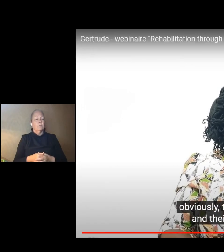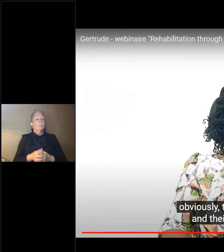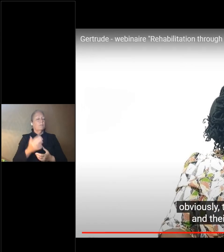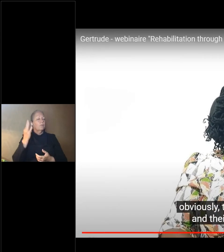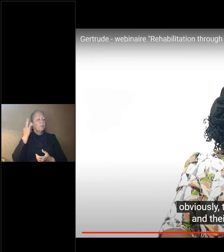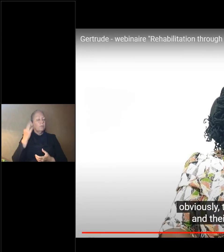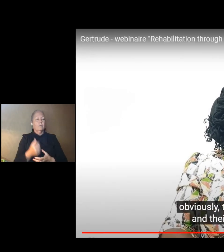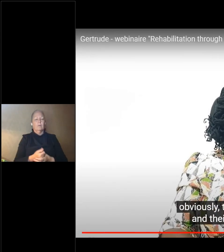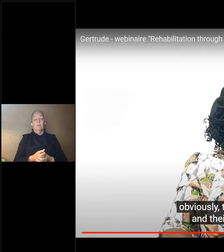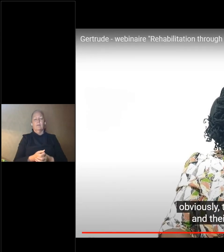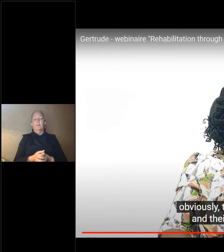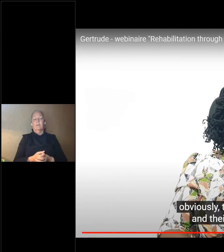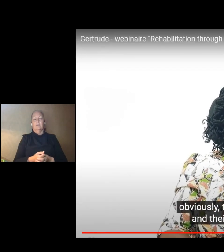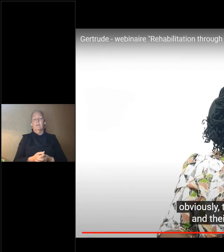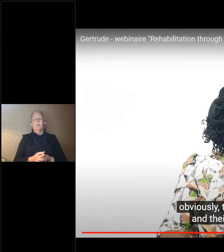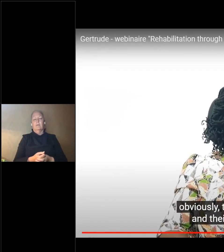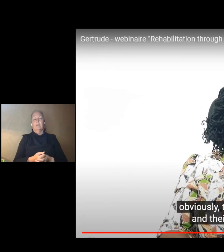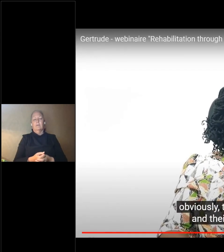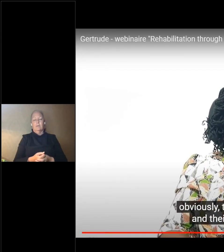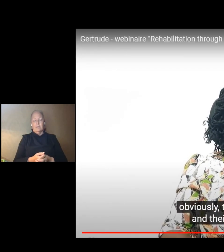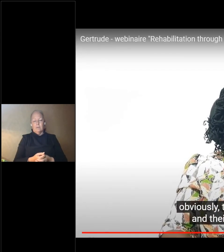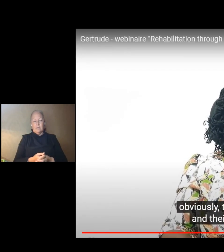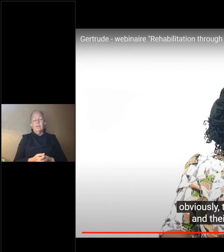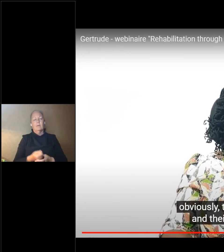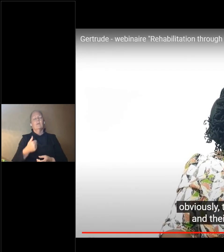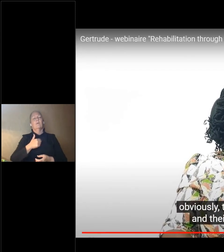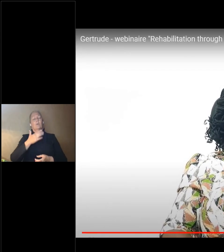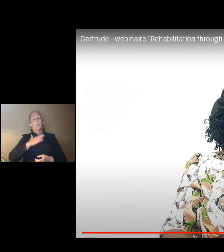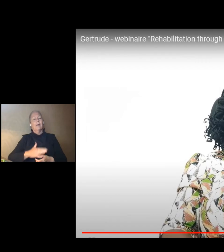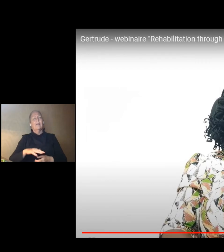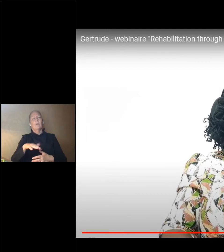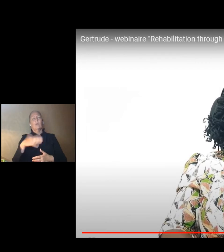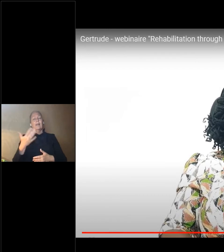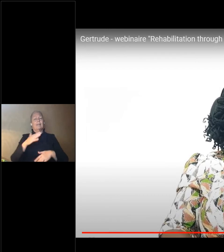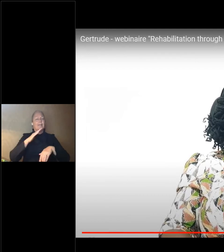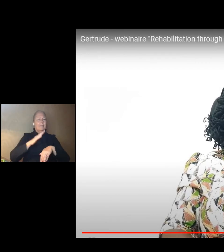percentage investment and their requirements will be low.